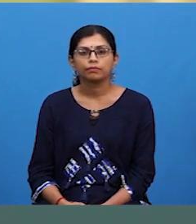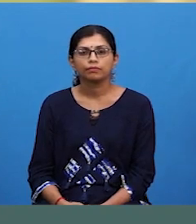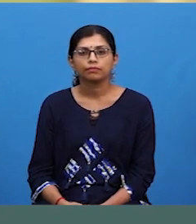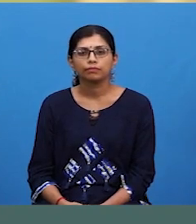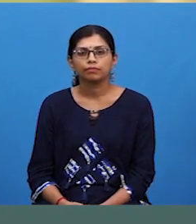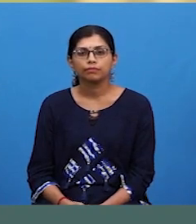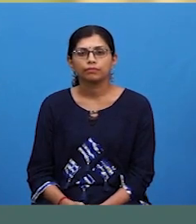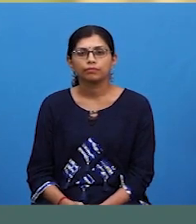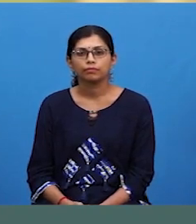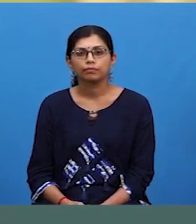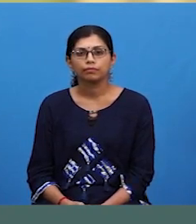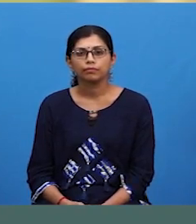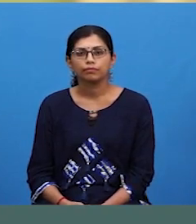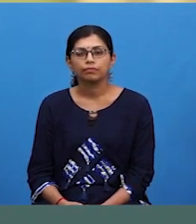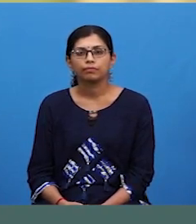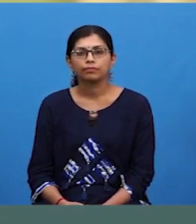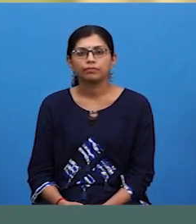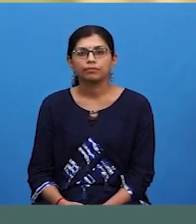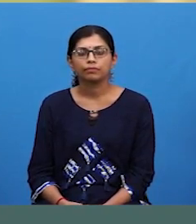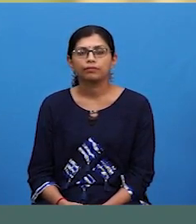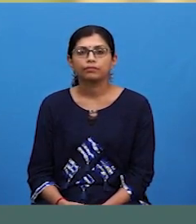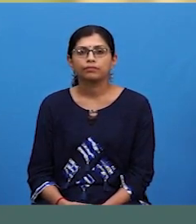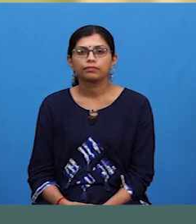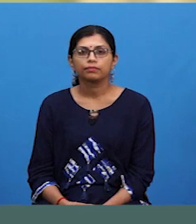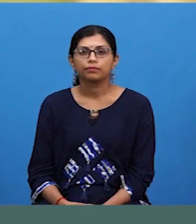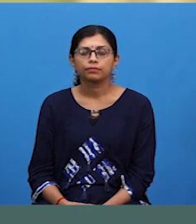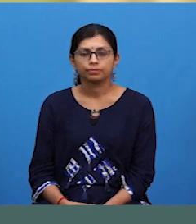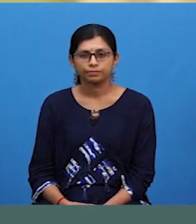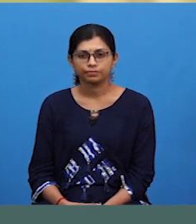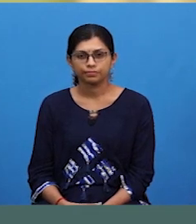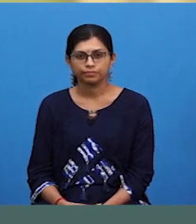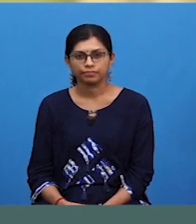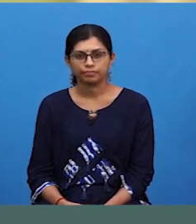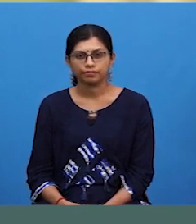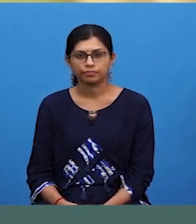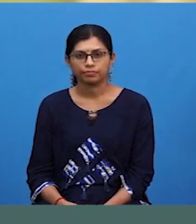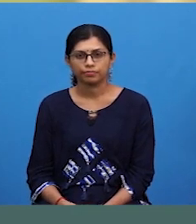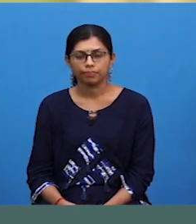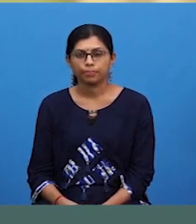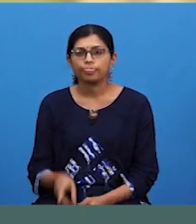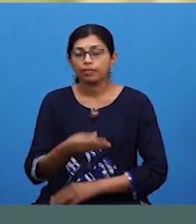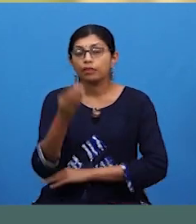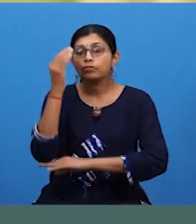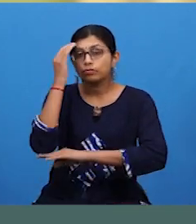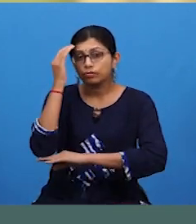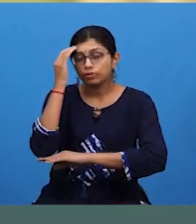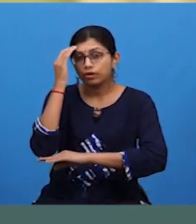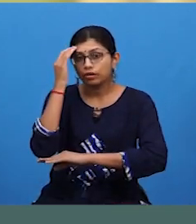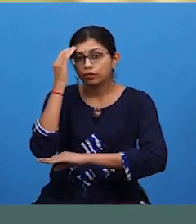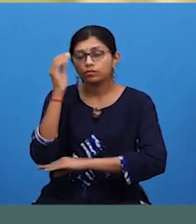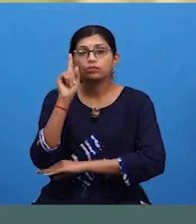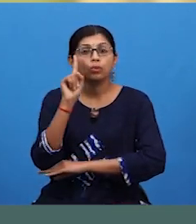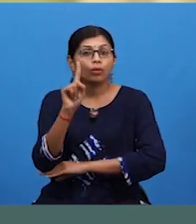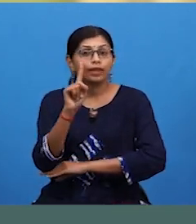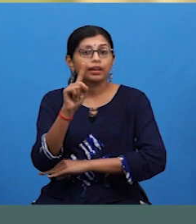but 120. Mind blown, right? Also, do you know that there's only